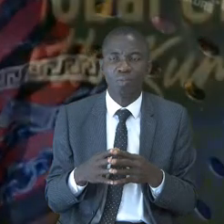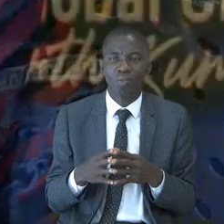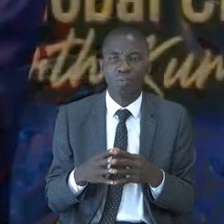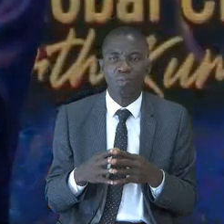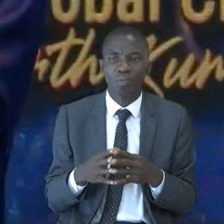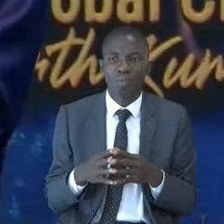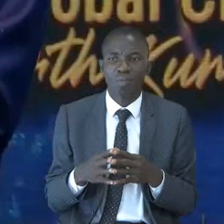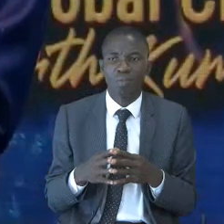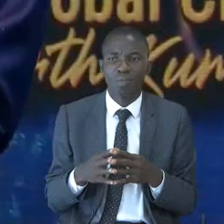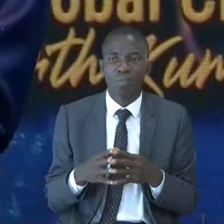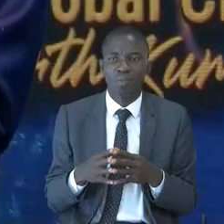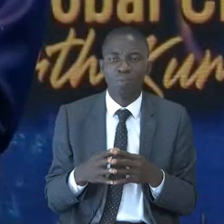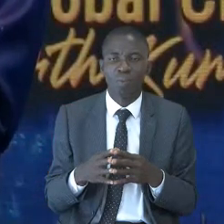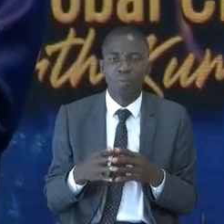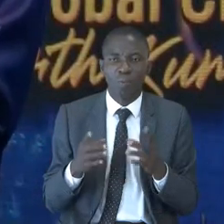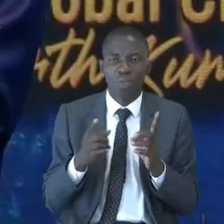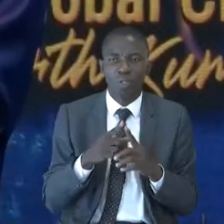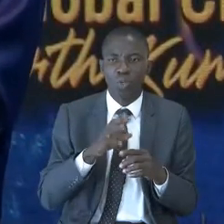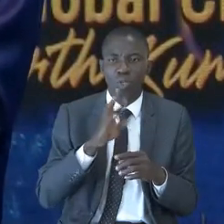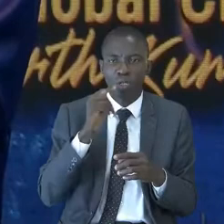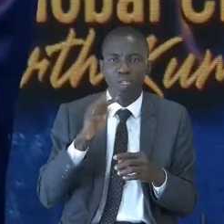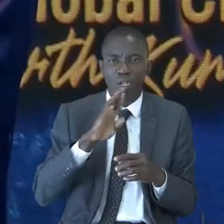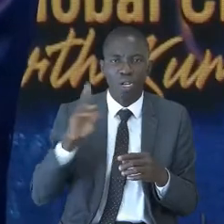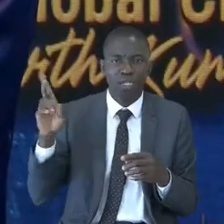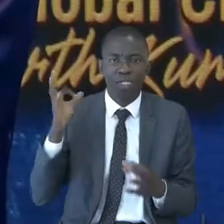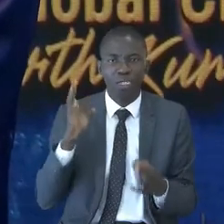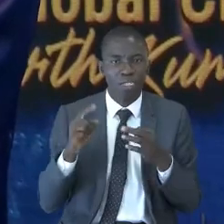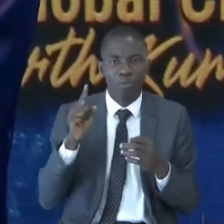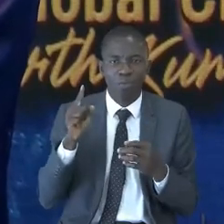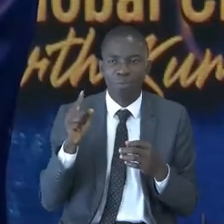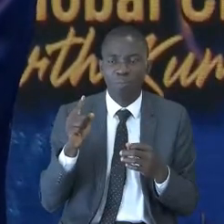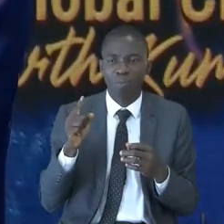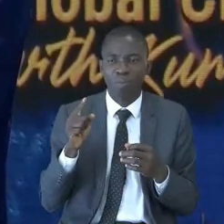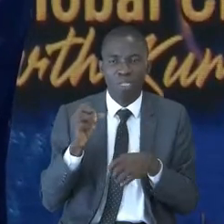To my right hand side, if you have you are over,